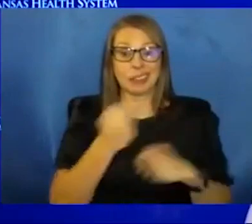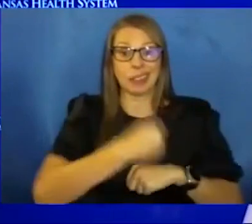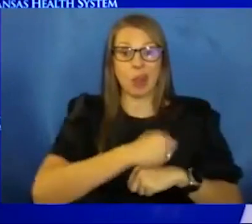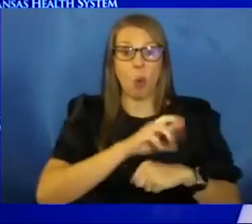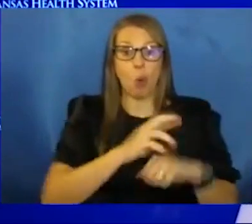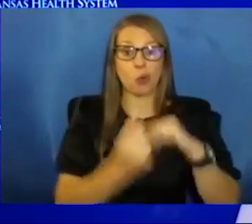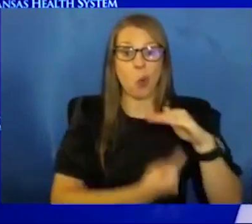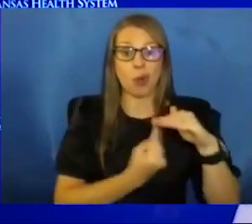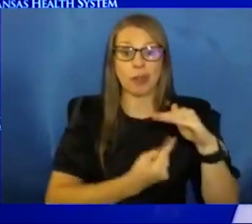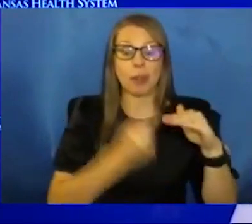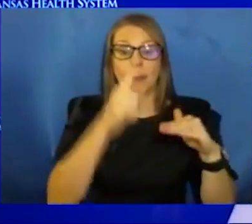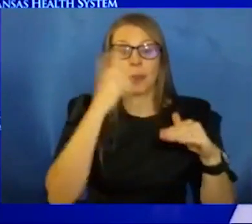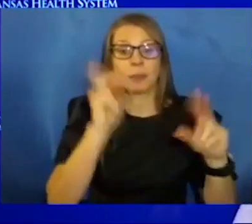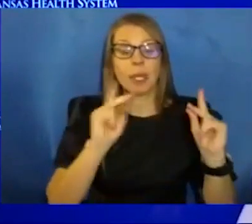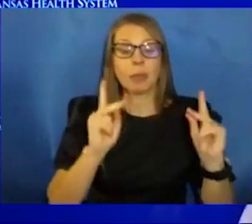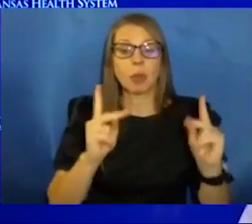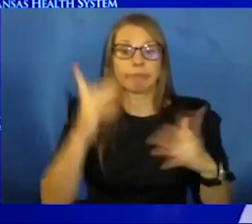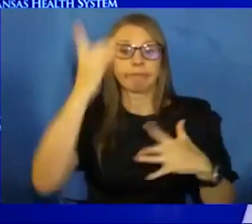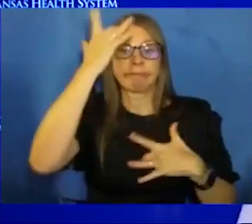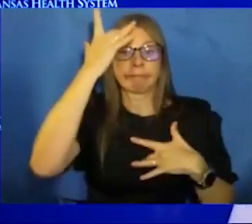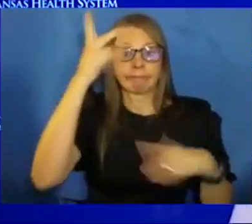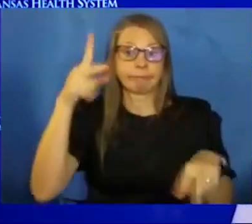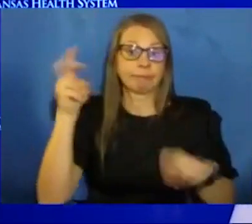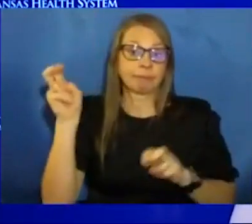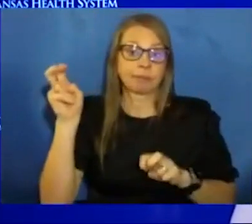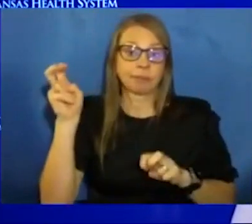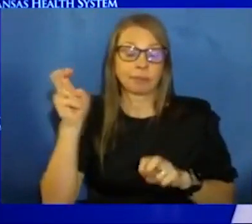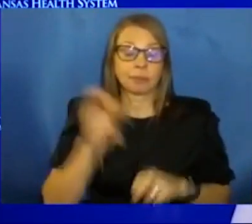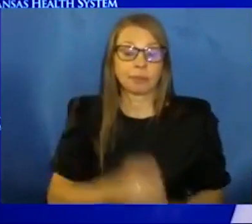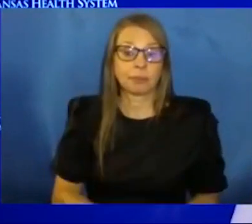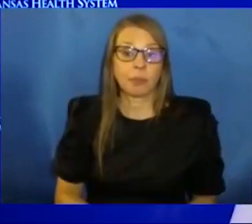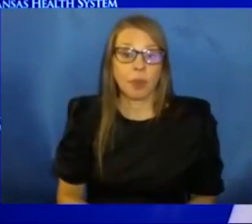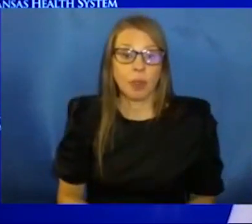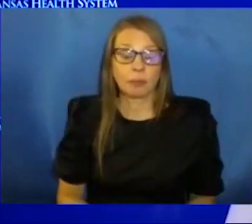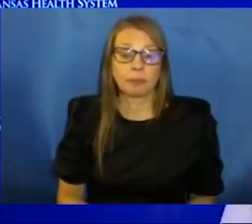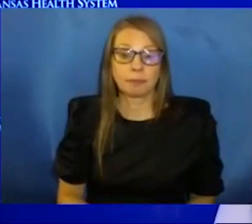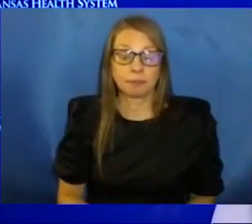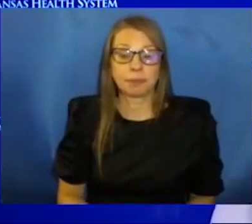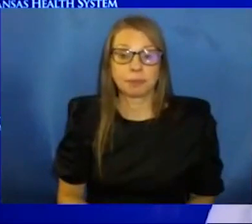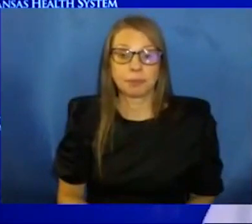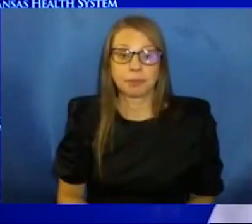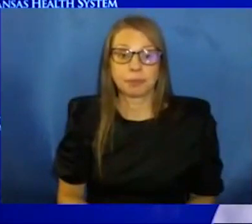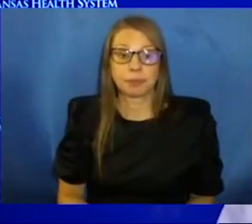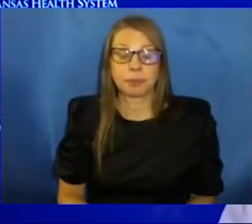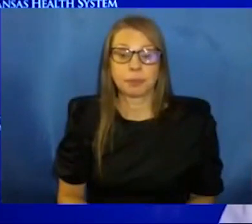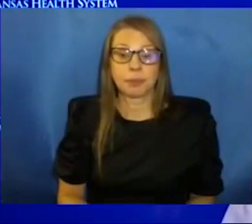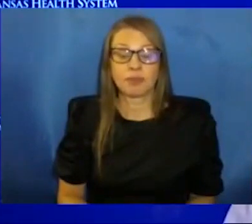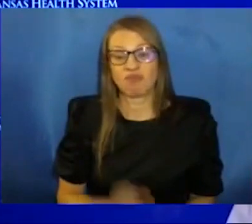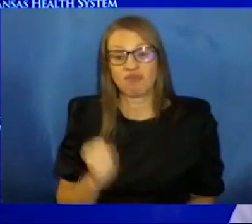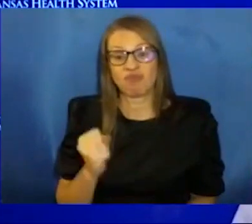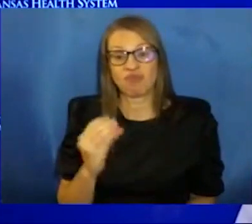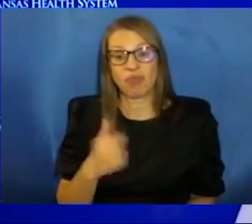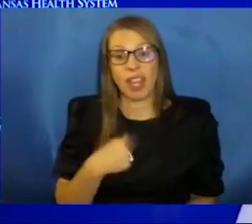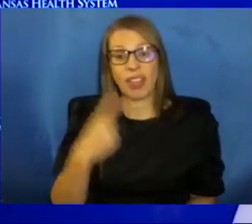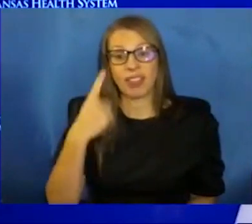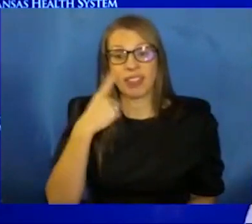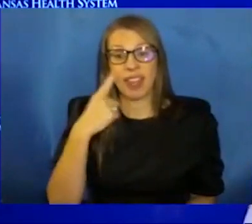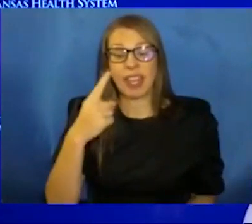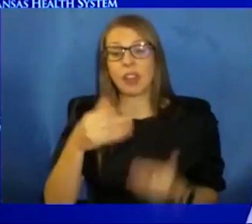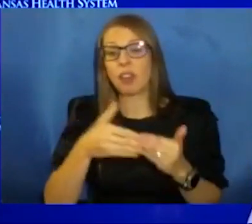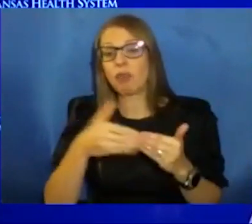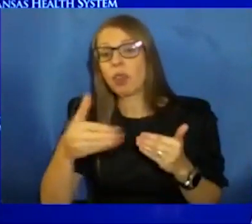then you will have overall more health in your community, you will have less hospital capacity issues, you will have less